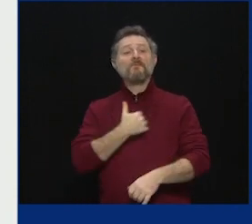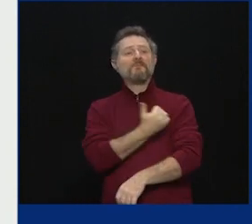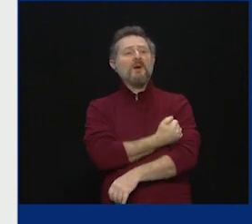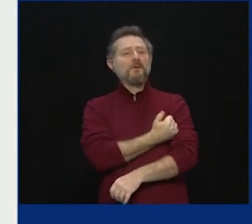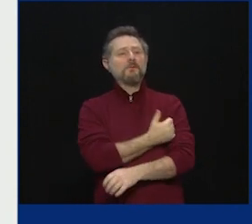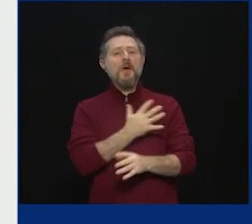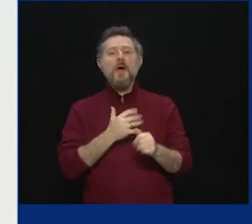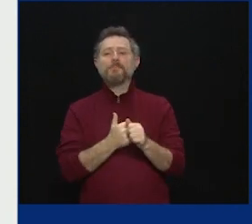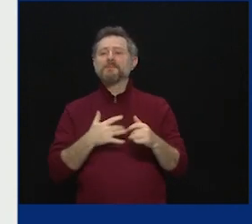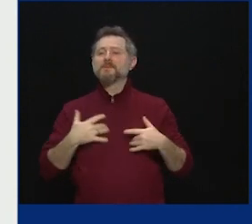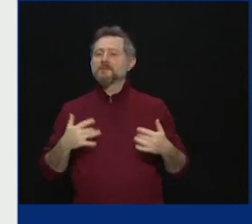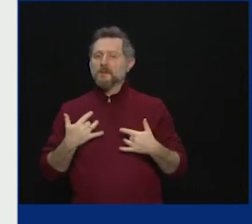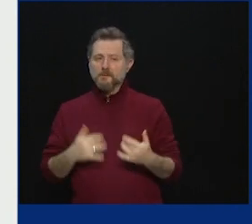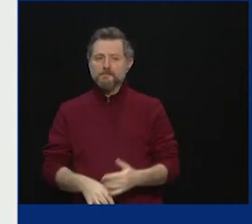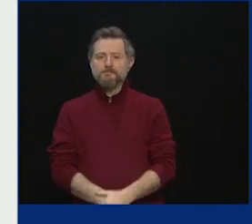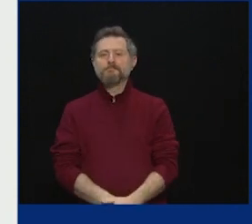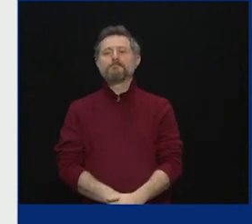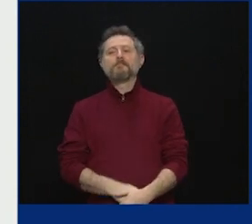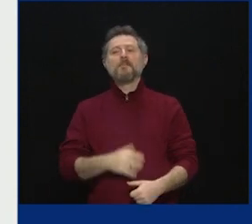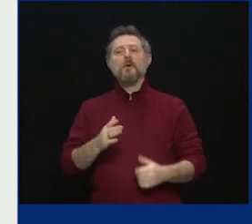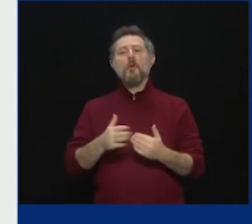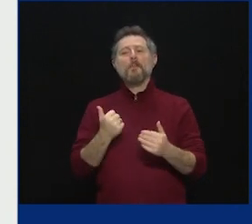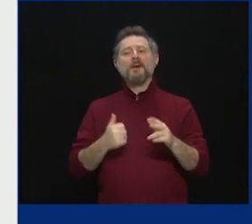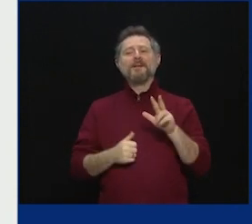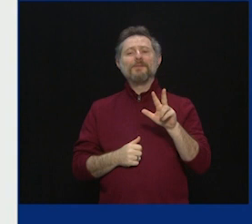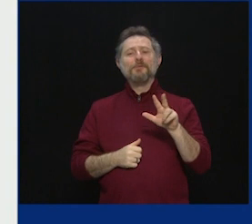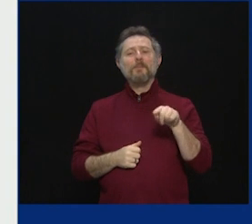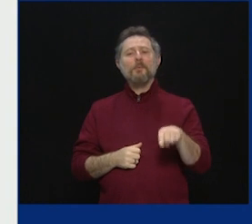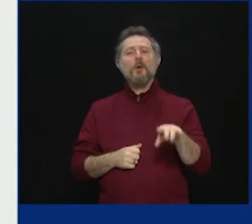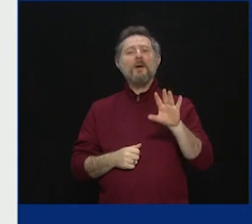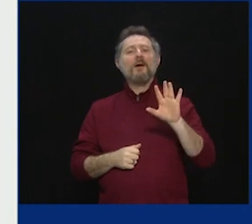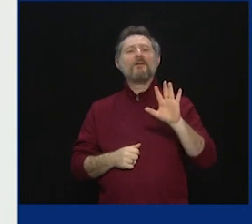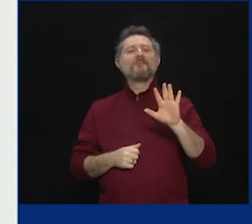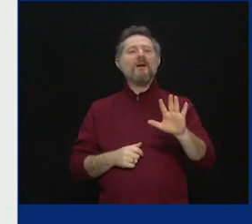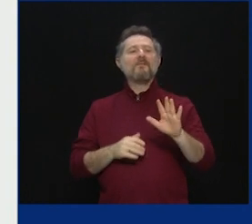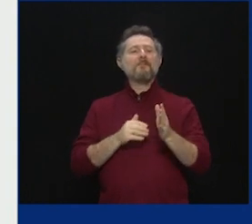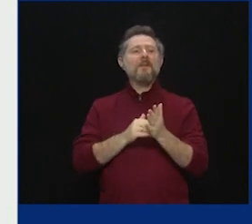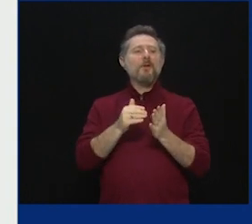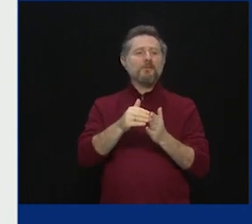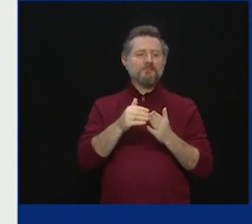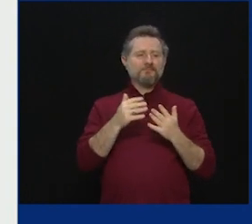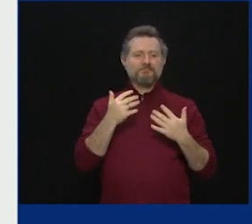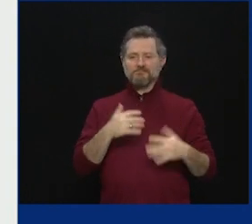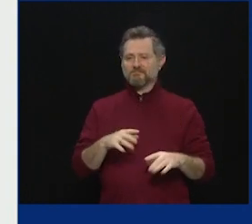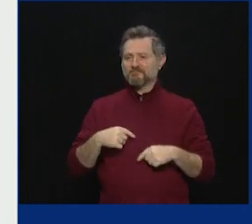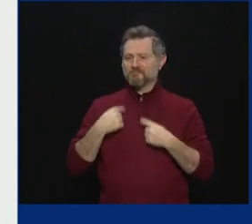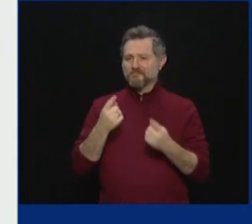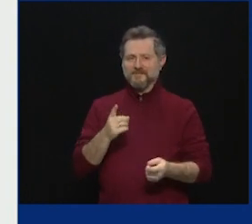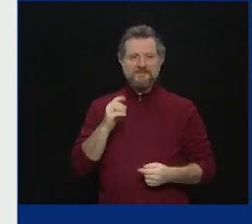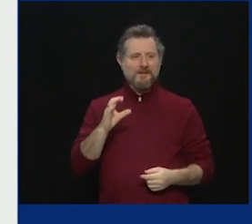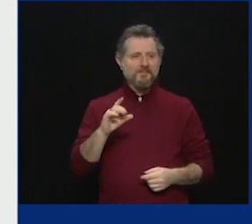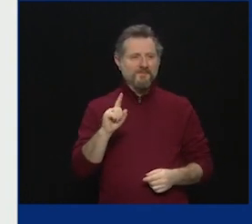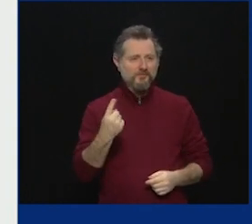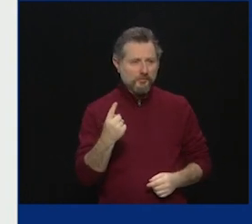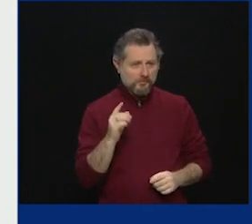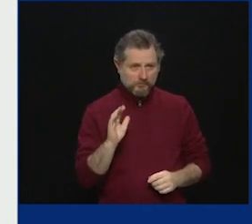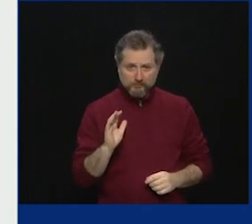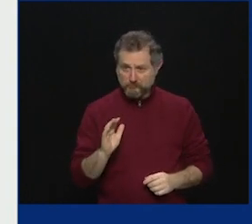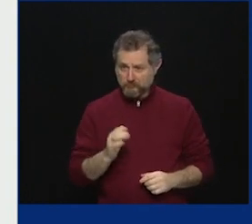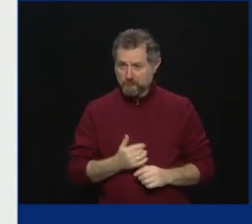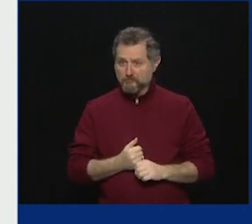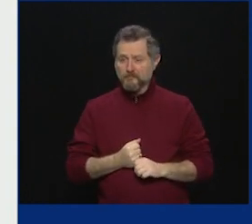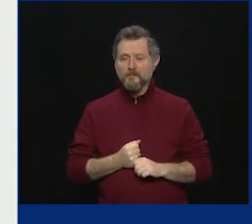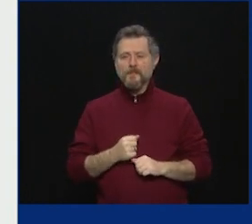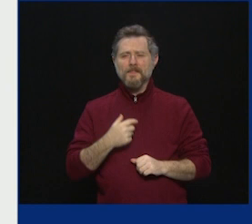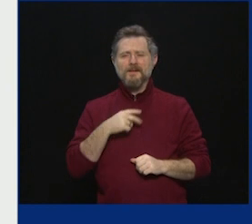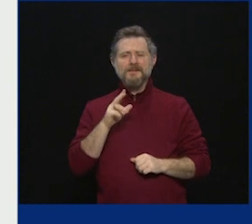nearly 3.5 million vaccines administered since December 1st. This is not over a year. This is just in the last few months. And